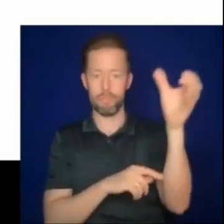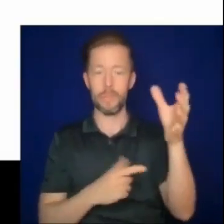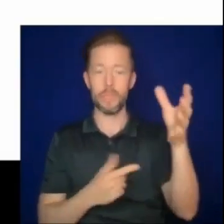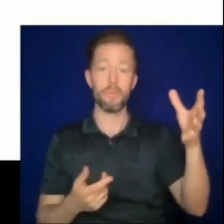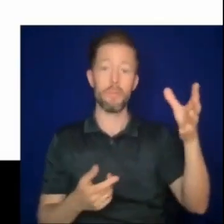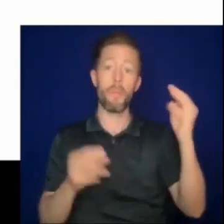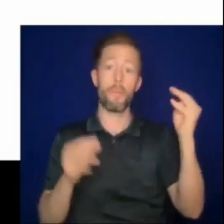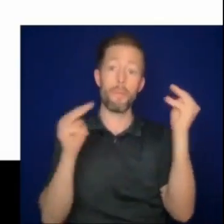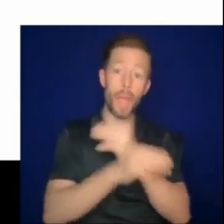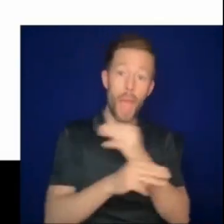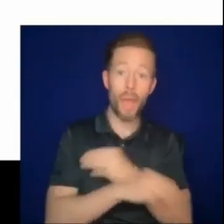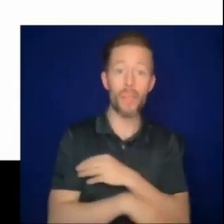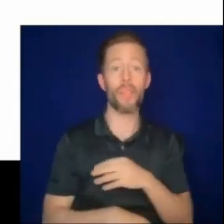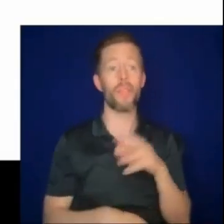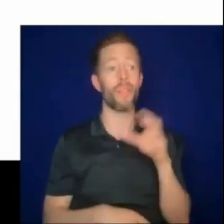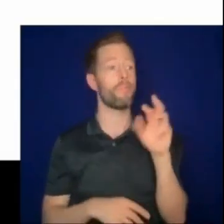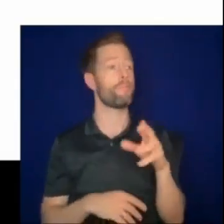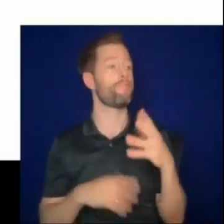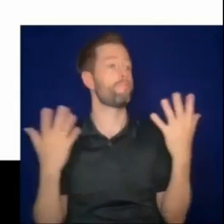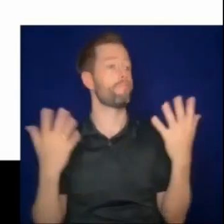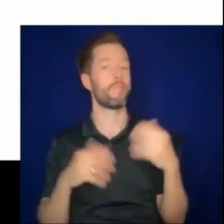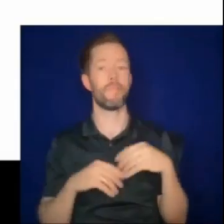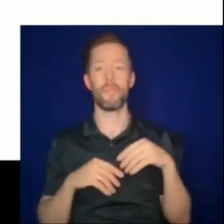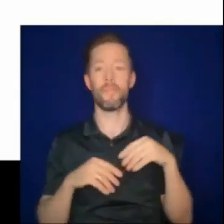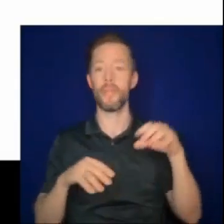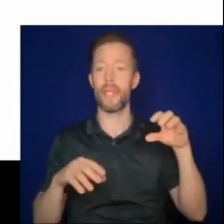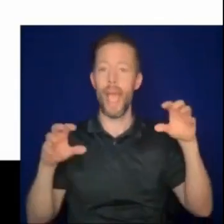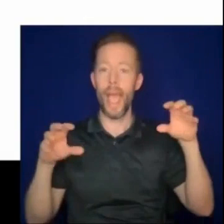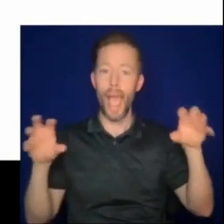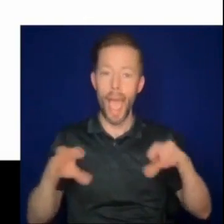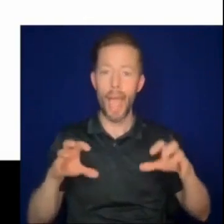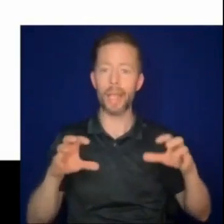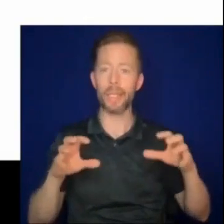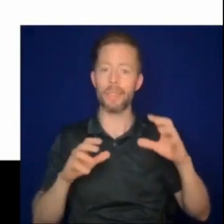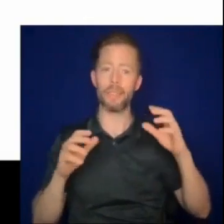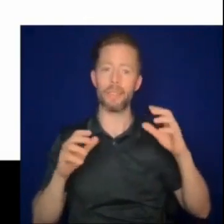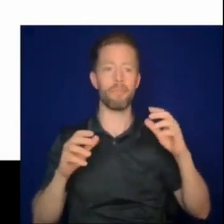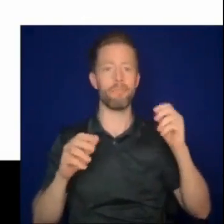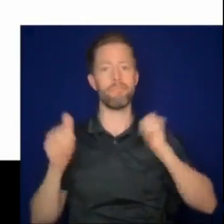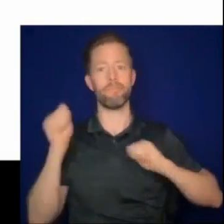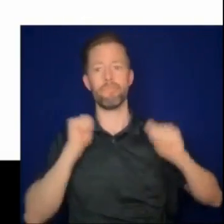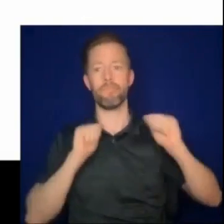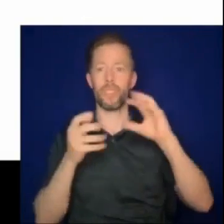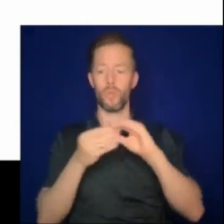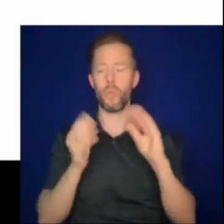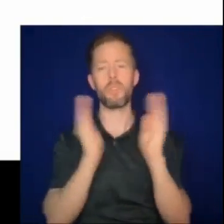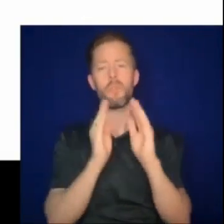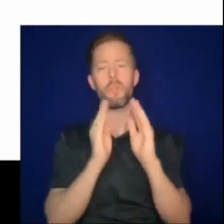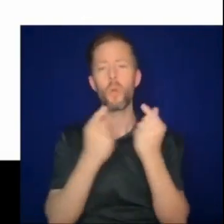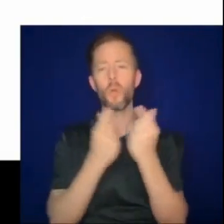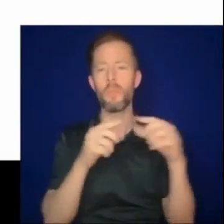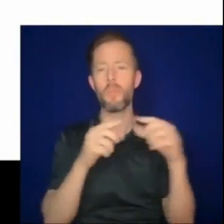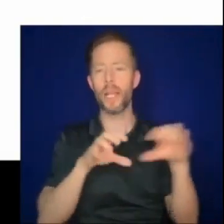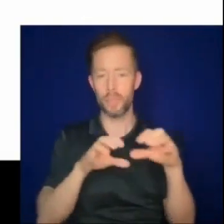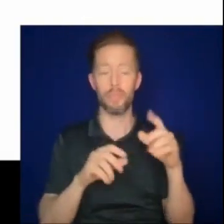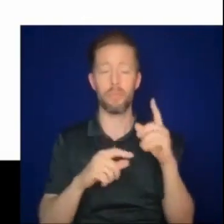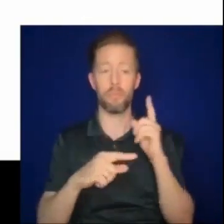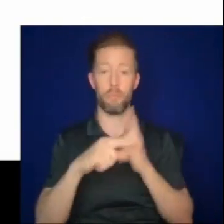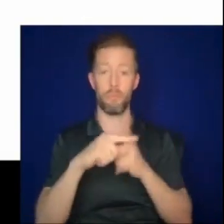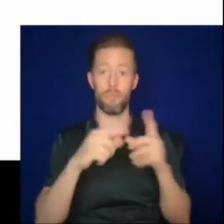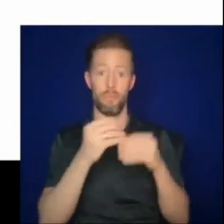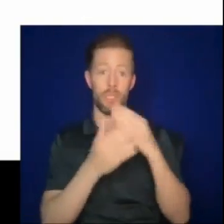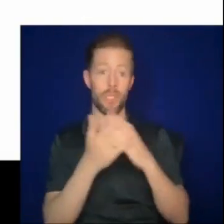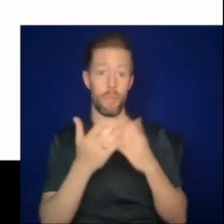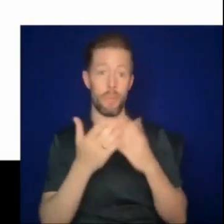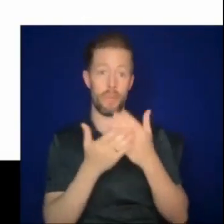based on any of the concepts, whether they're math or whether they're acting out the story, all those kinds of things in some of those small group